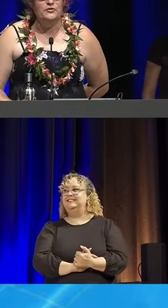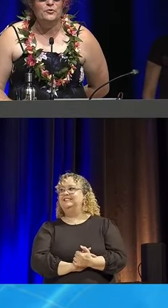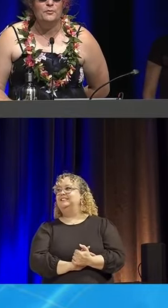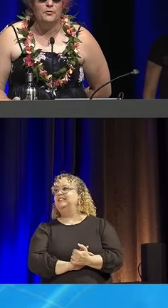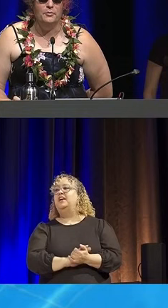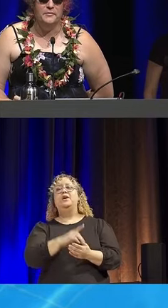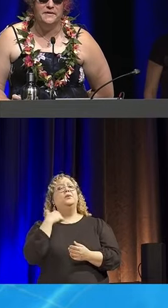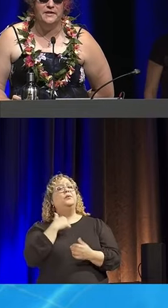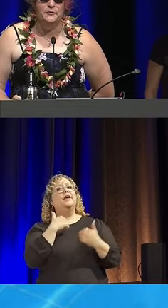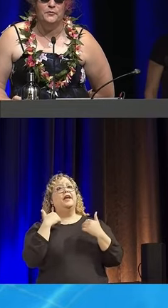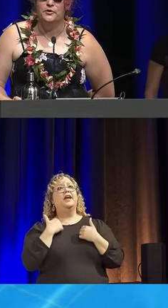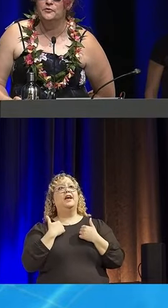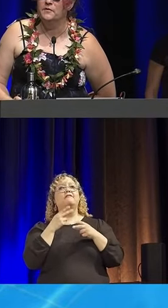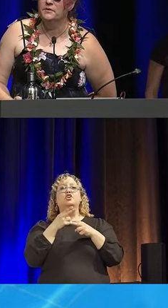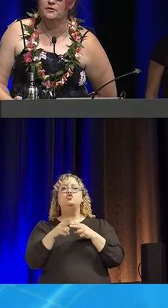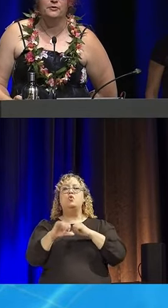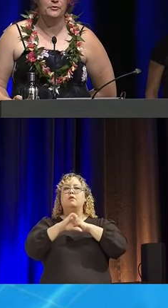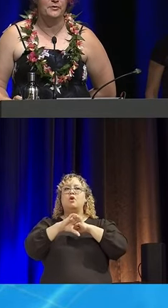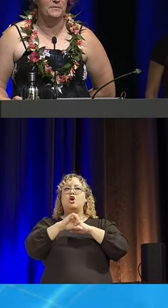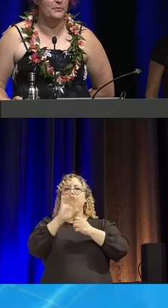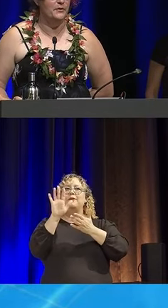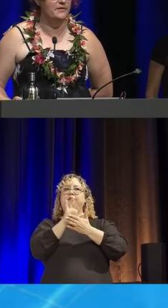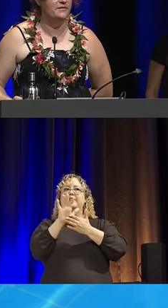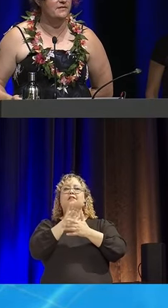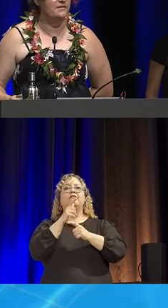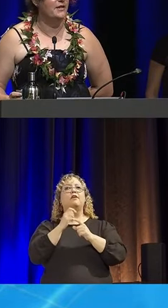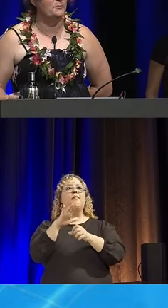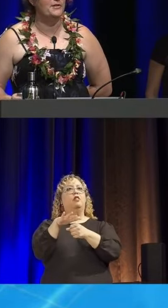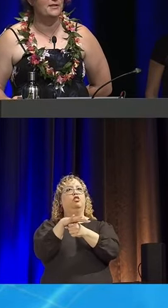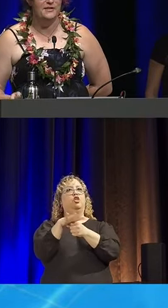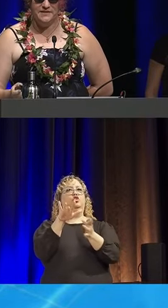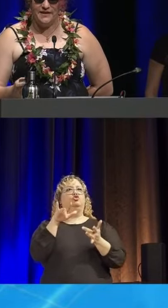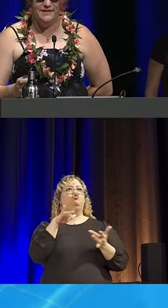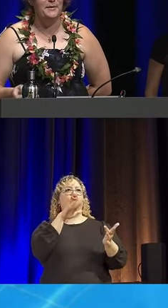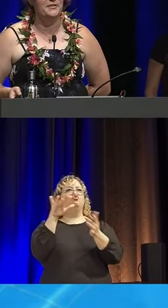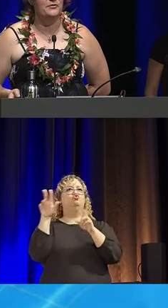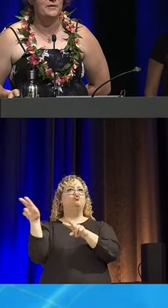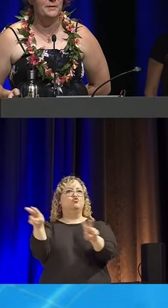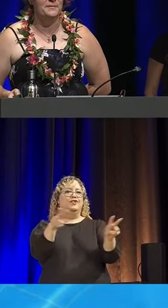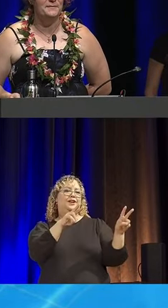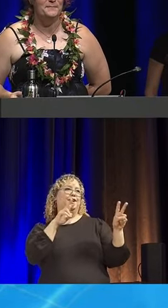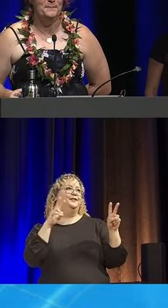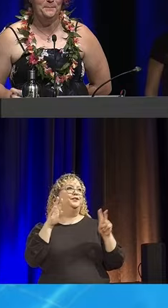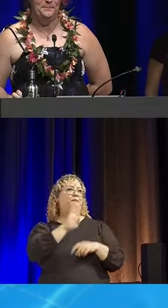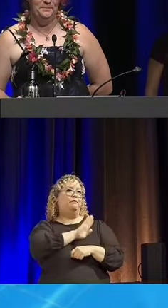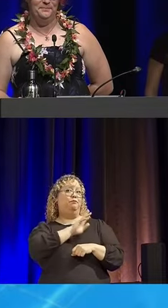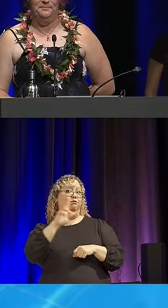We have a short promo video for you from the local tourism board to help you get a little excited about the trip.